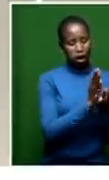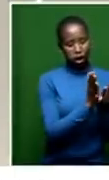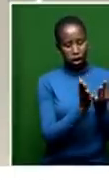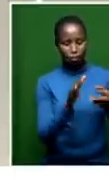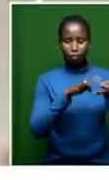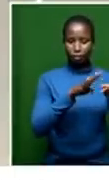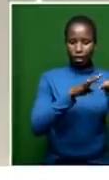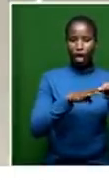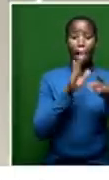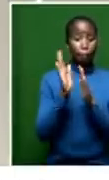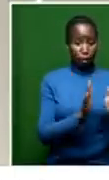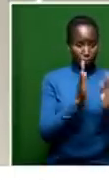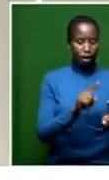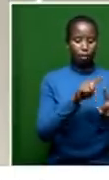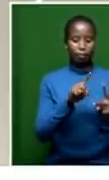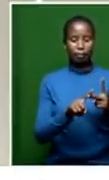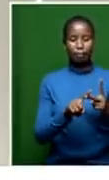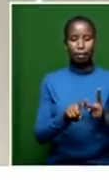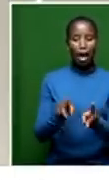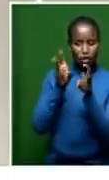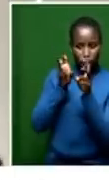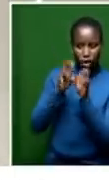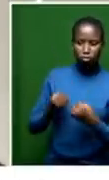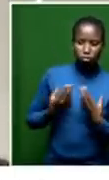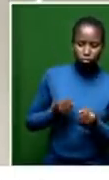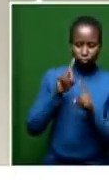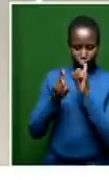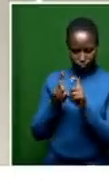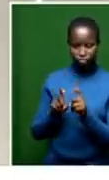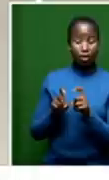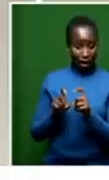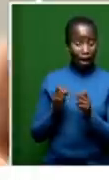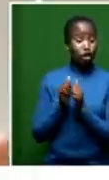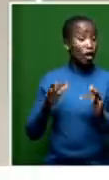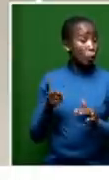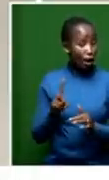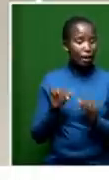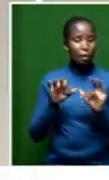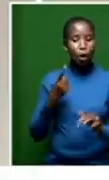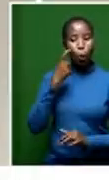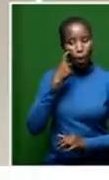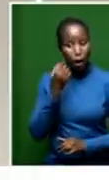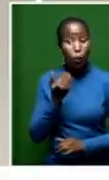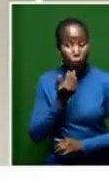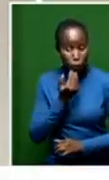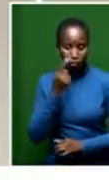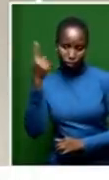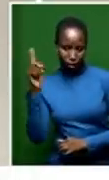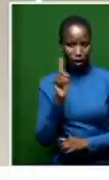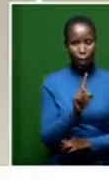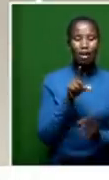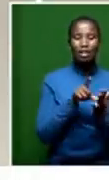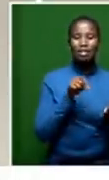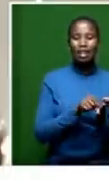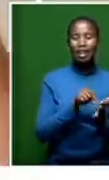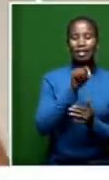phase for this and the actual hearings. The actual hearings will start with witnesses at the beginning of May. And by the time